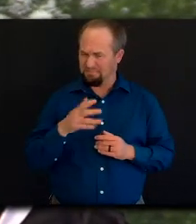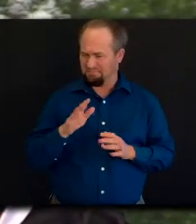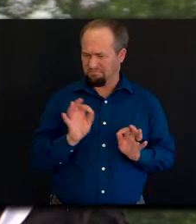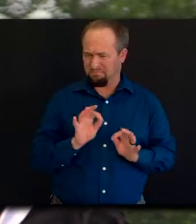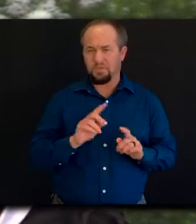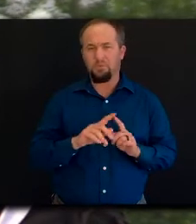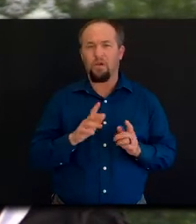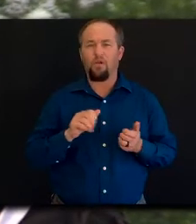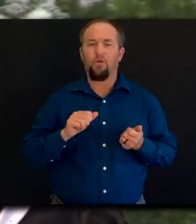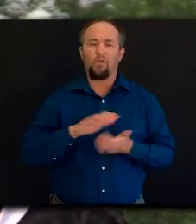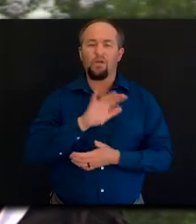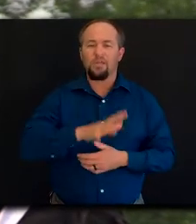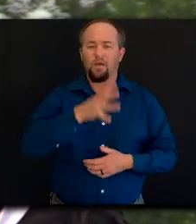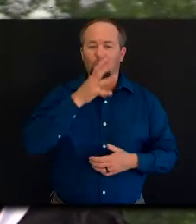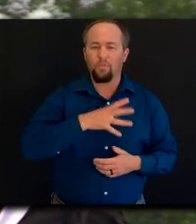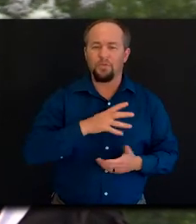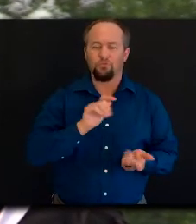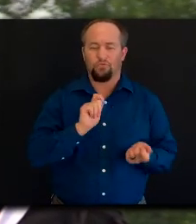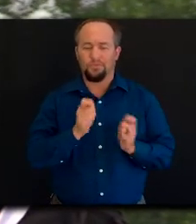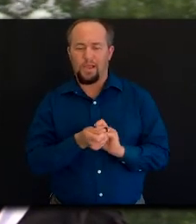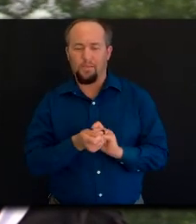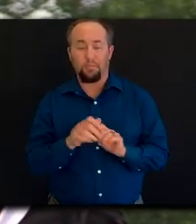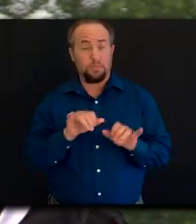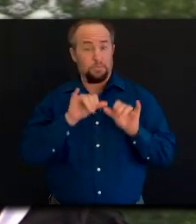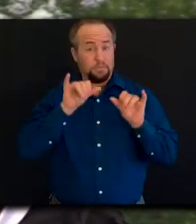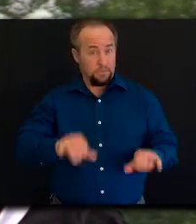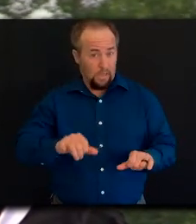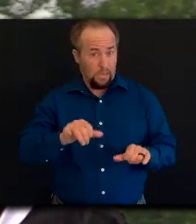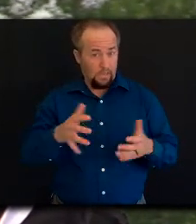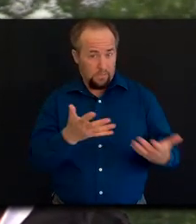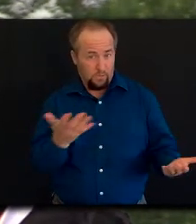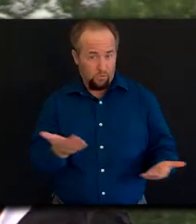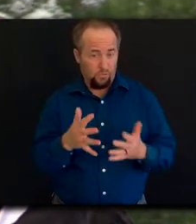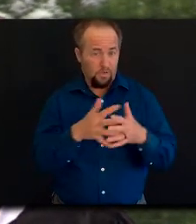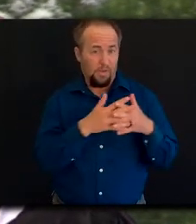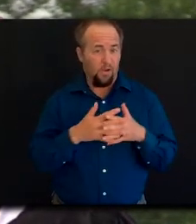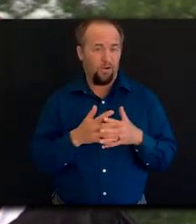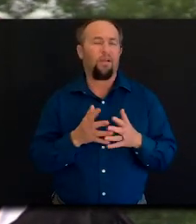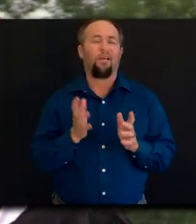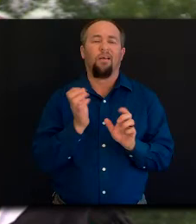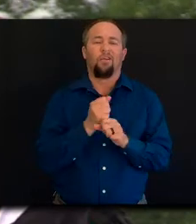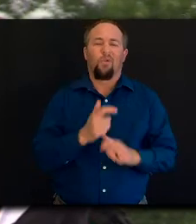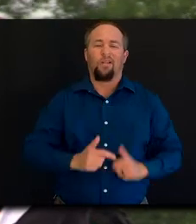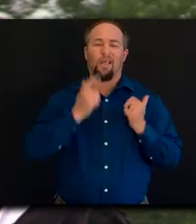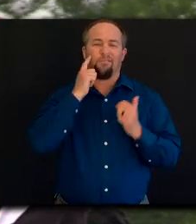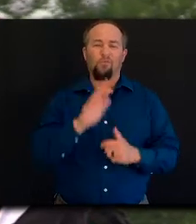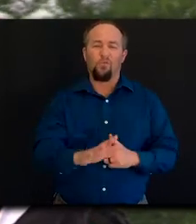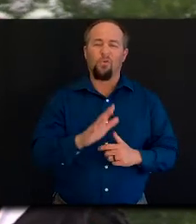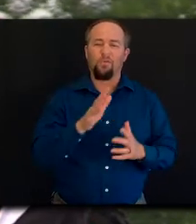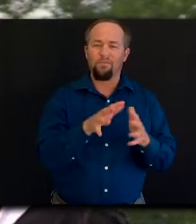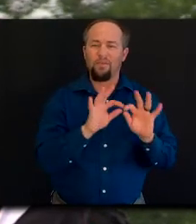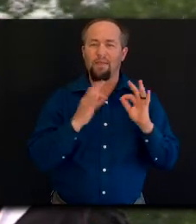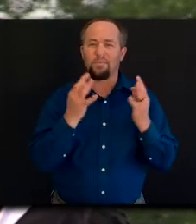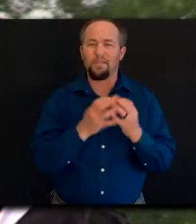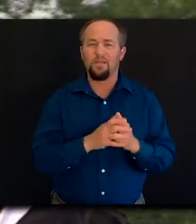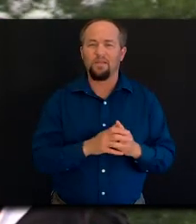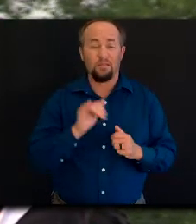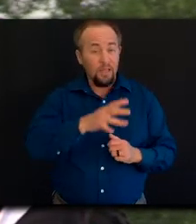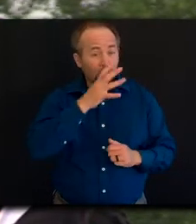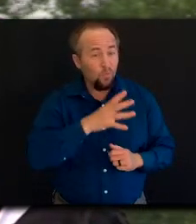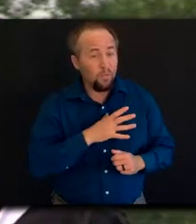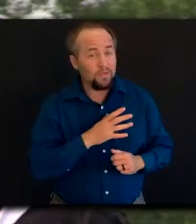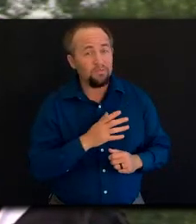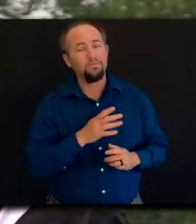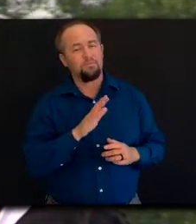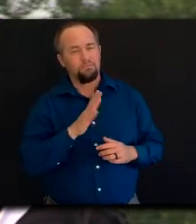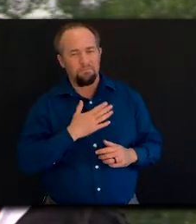adapt, stay in America, and create a life for her family. That woman is my mother, and the